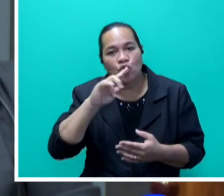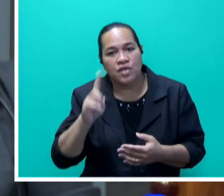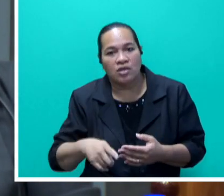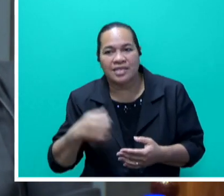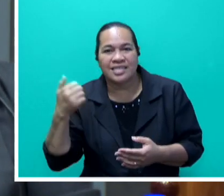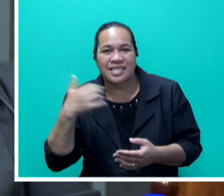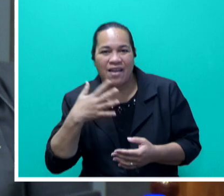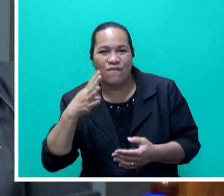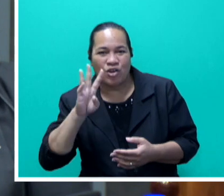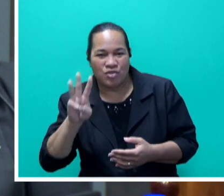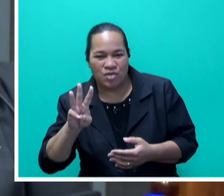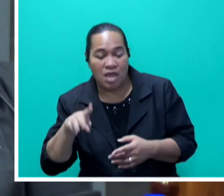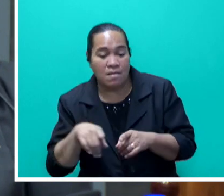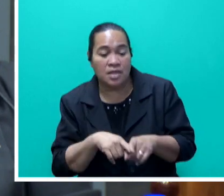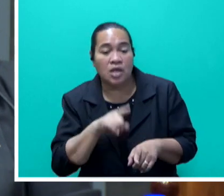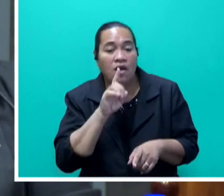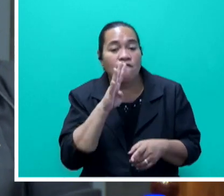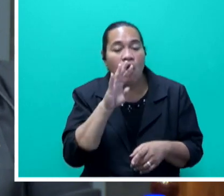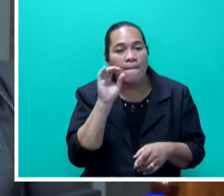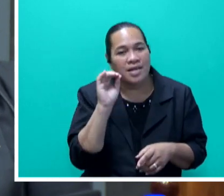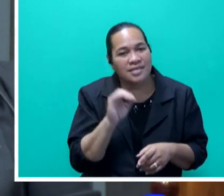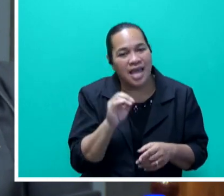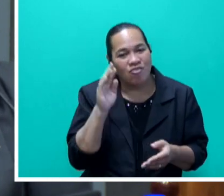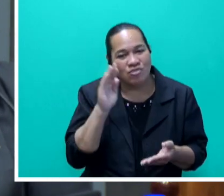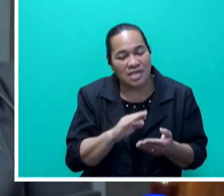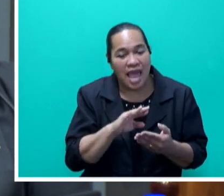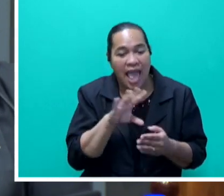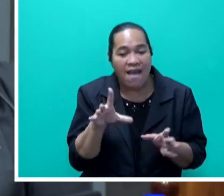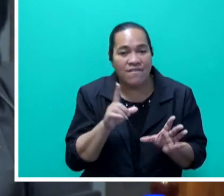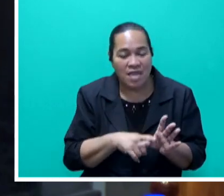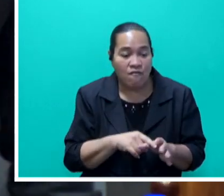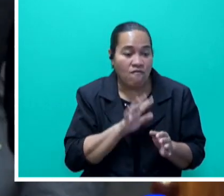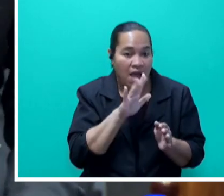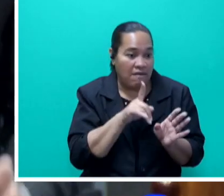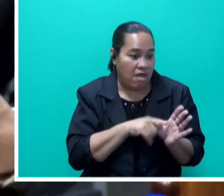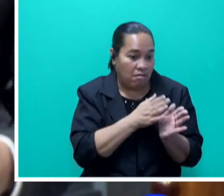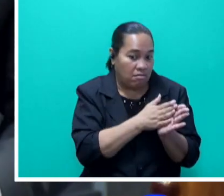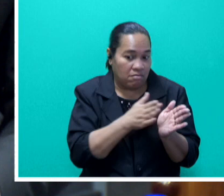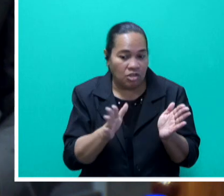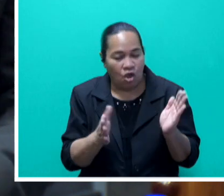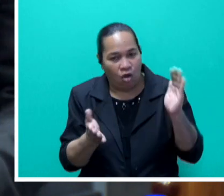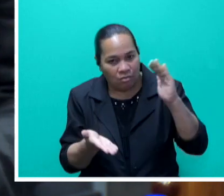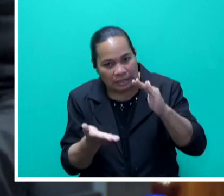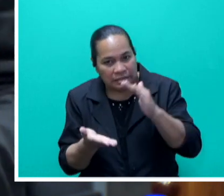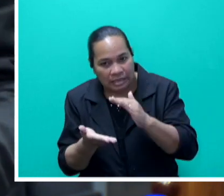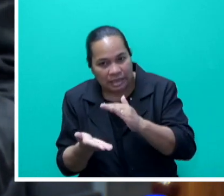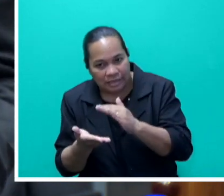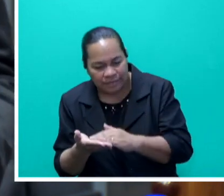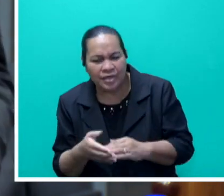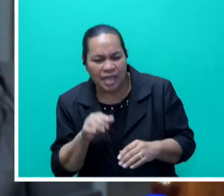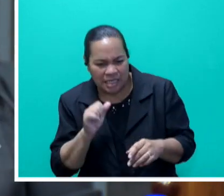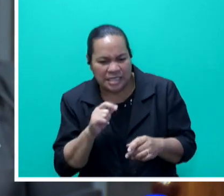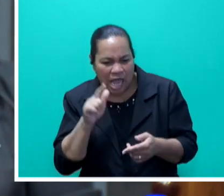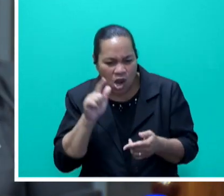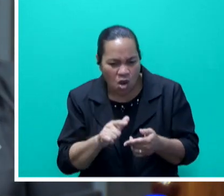This was an average 4% reduction per year over the 5 years. So despite being slightly lower than the